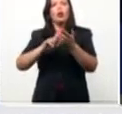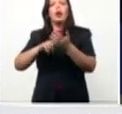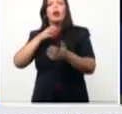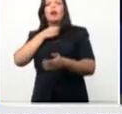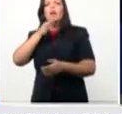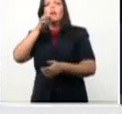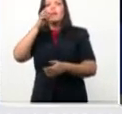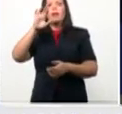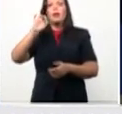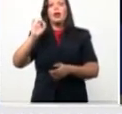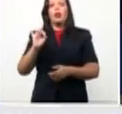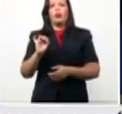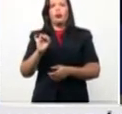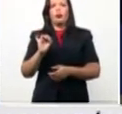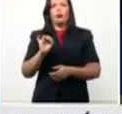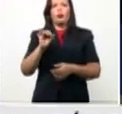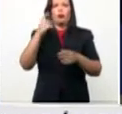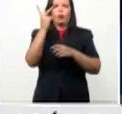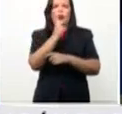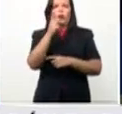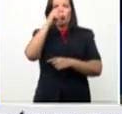condition today.